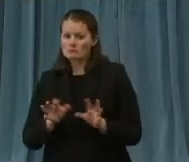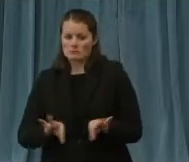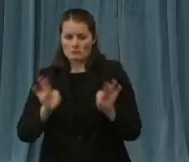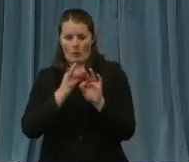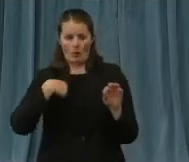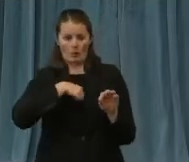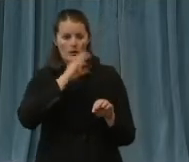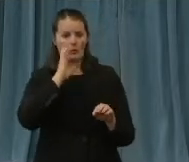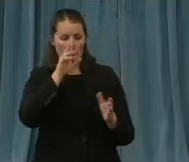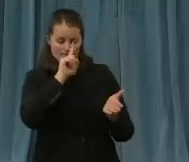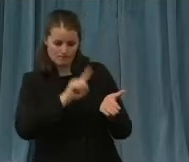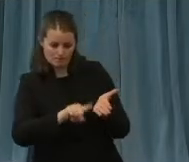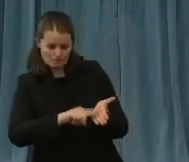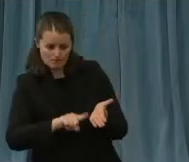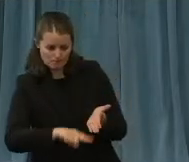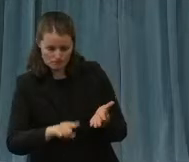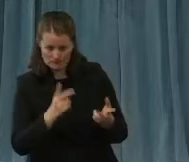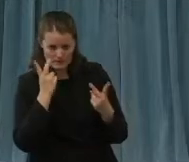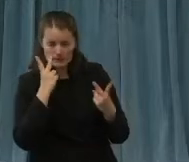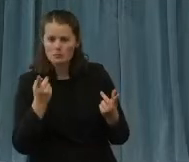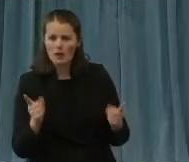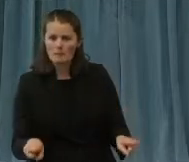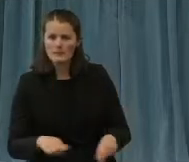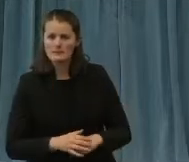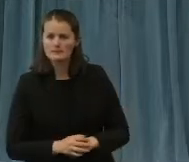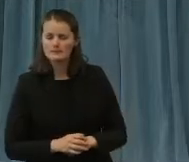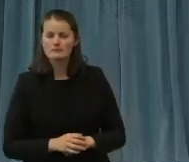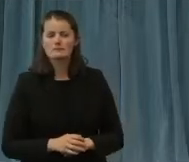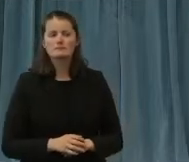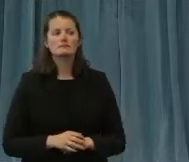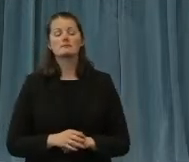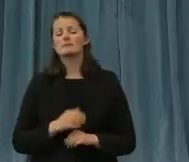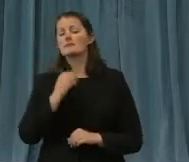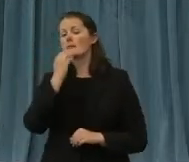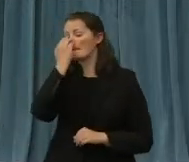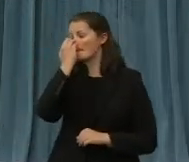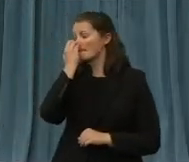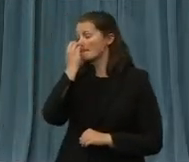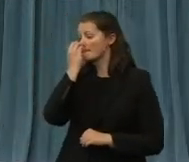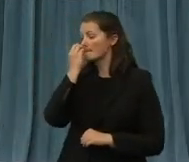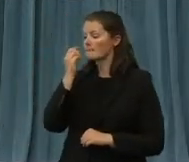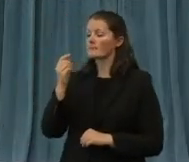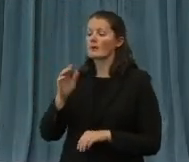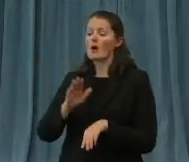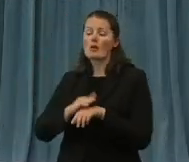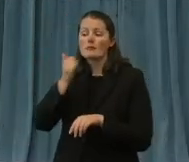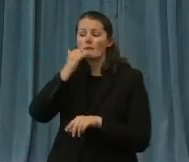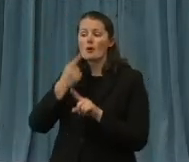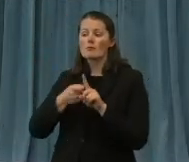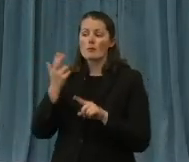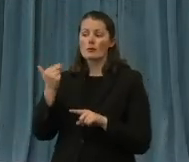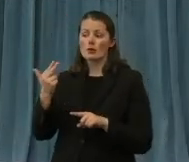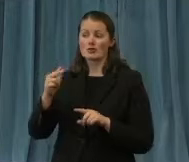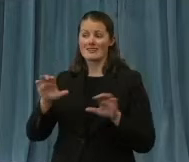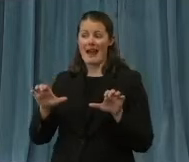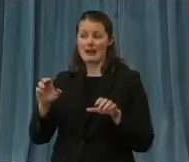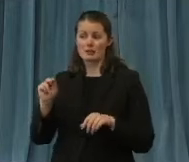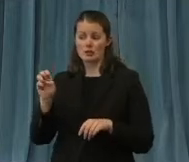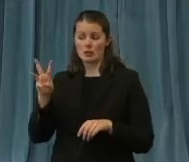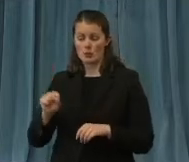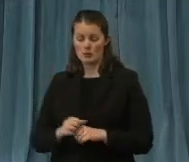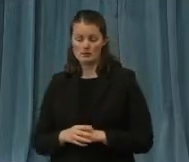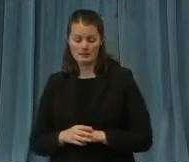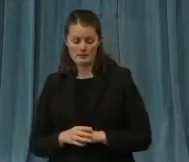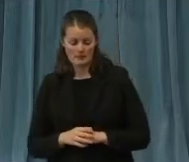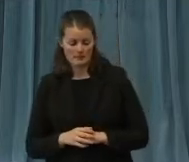Thank you. We'll try to go back to the phone lines here. Max Darrow from 13 Action News. Max, if you're on the line. Yeah, Max Darrow from News